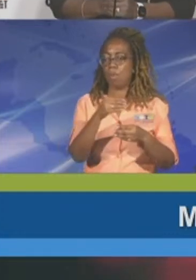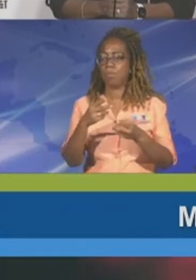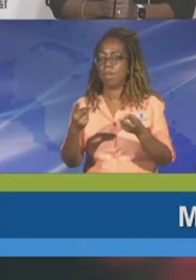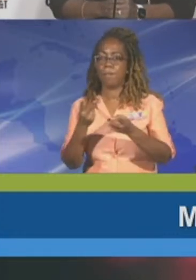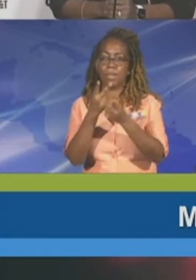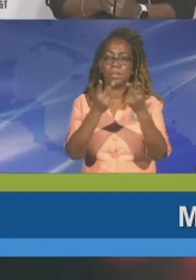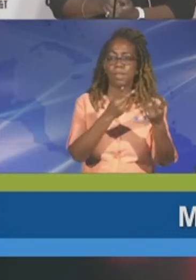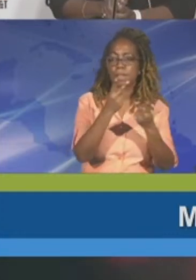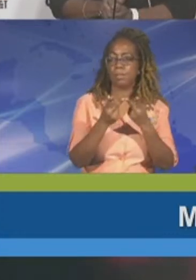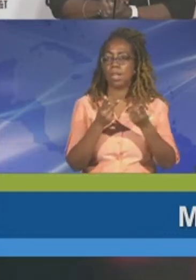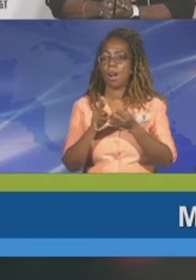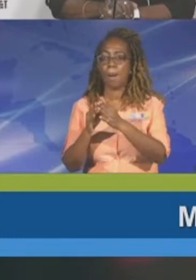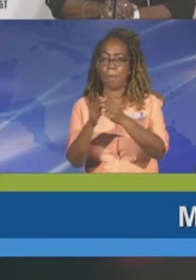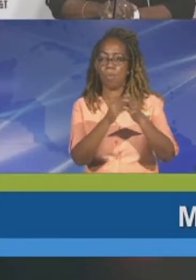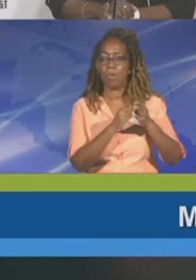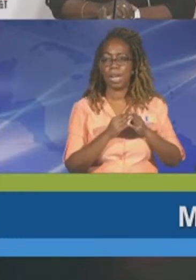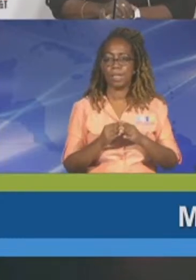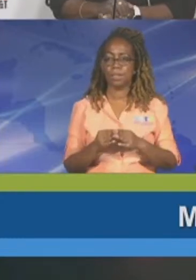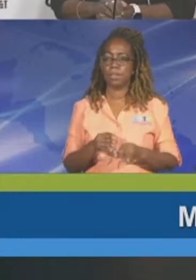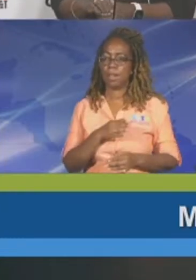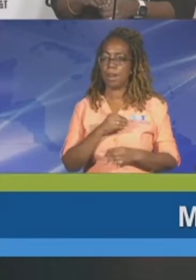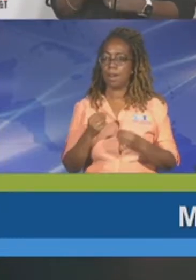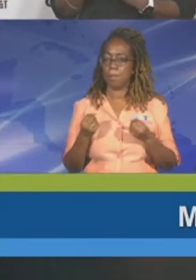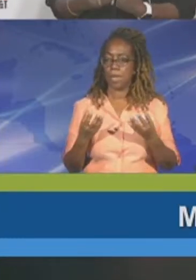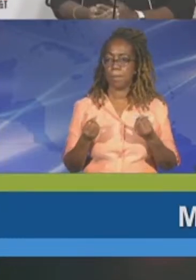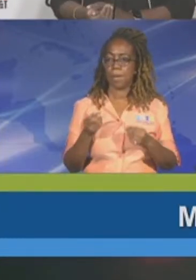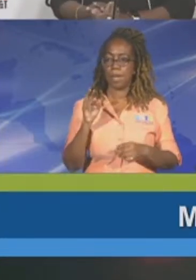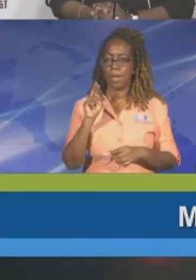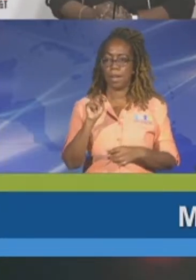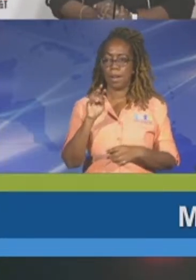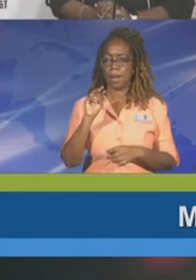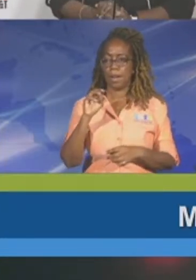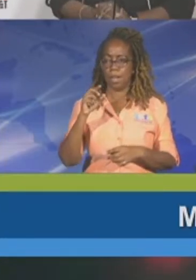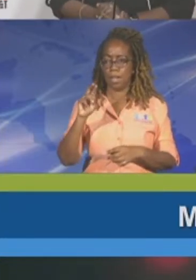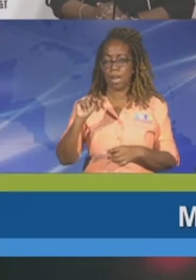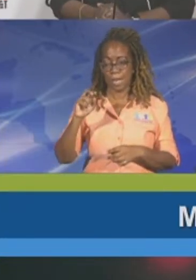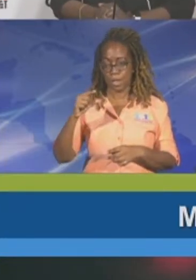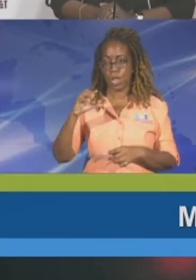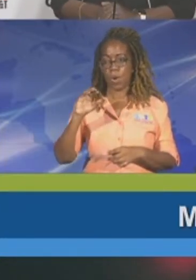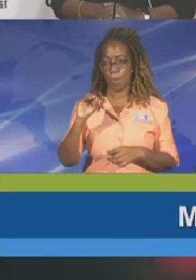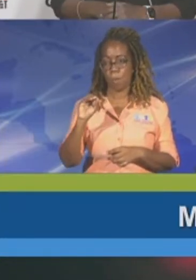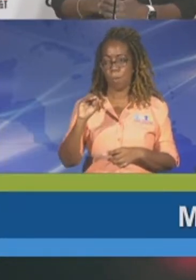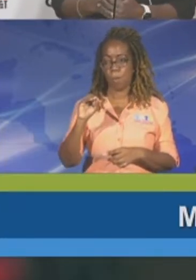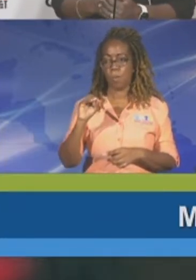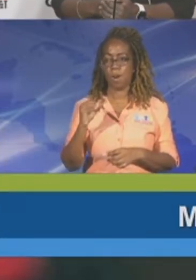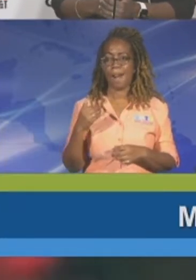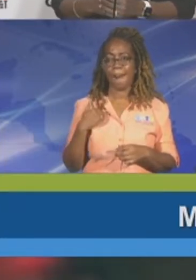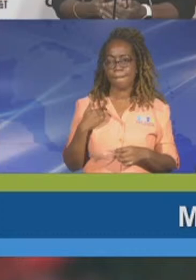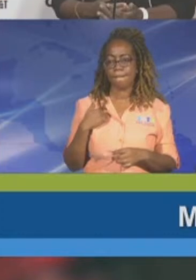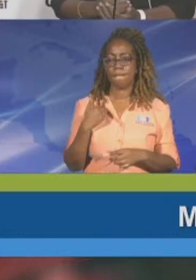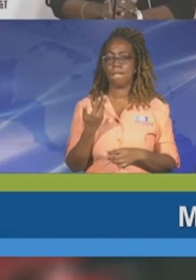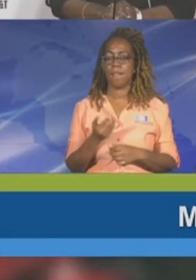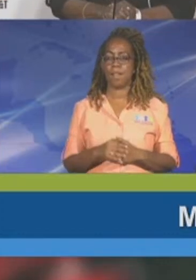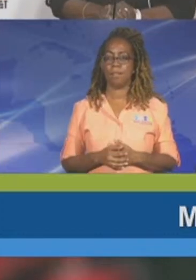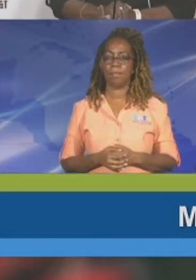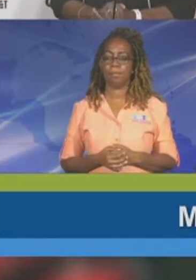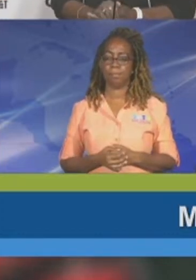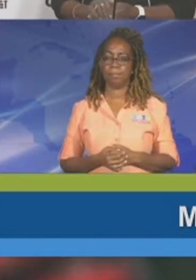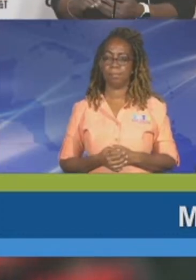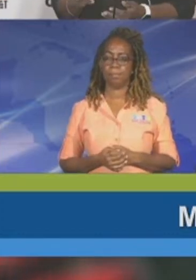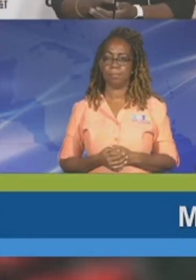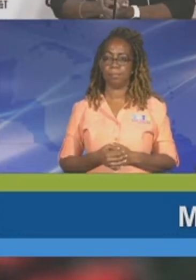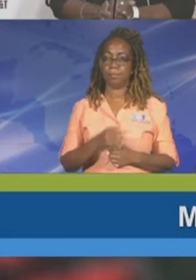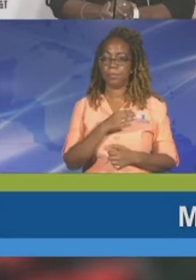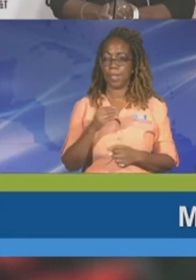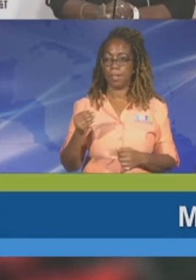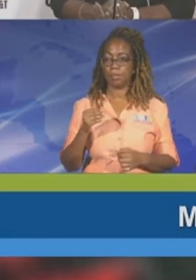and there are a number of non-governmental organizations and community-based organizations, as well as individual service